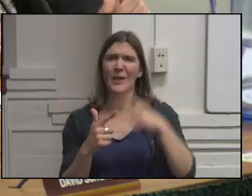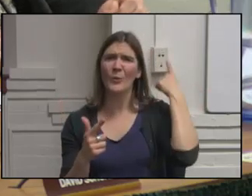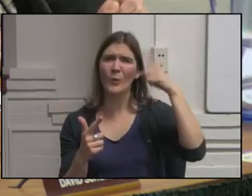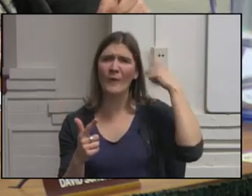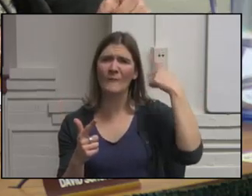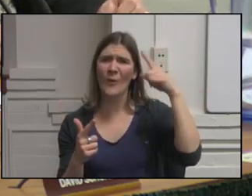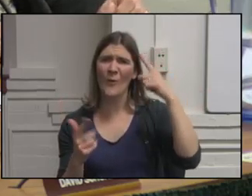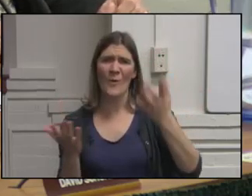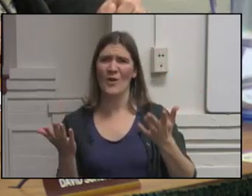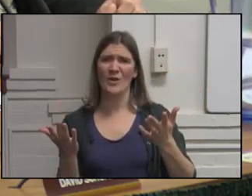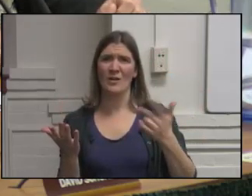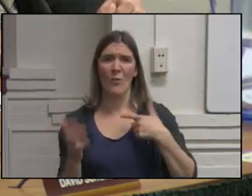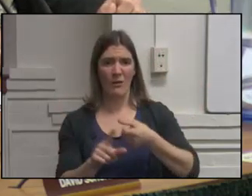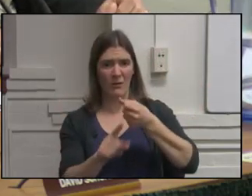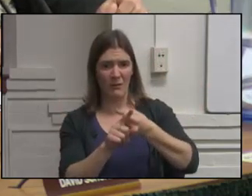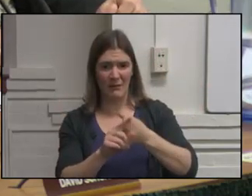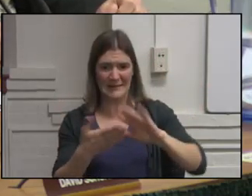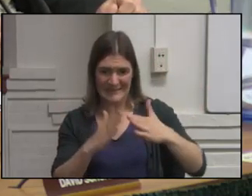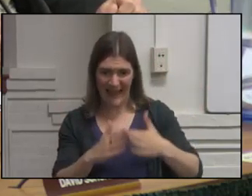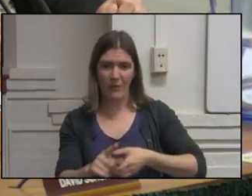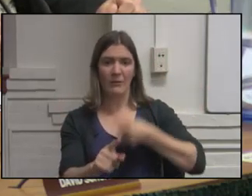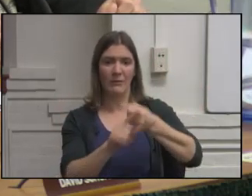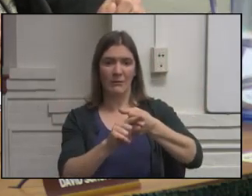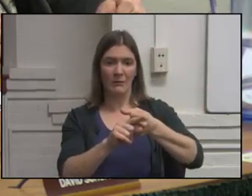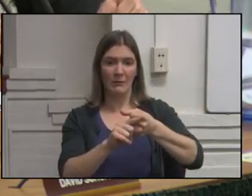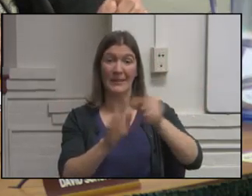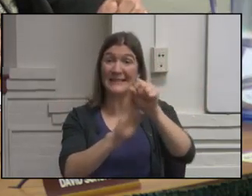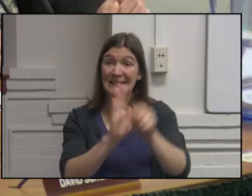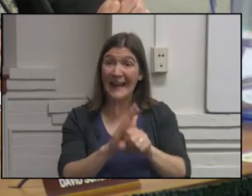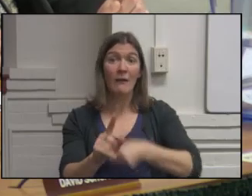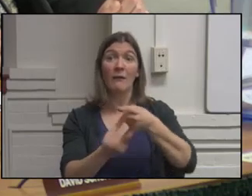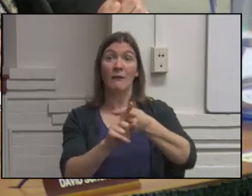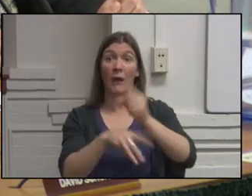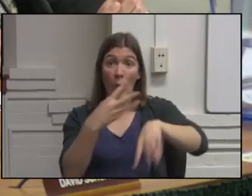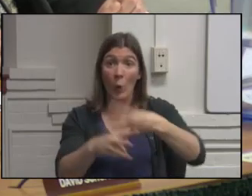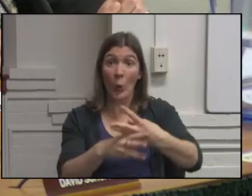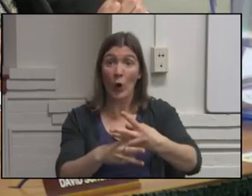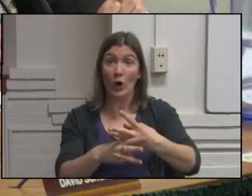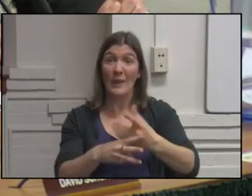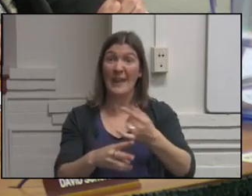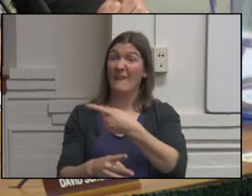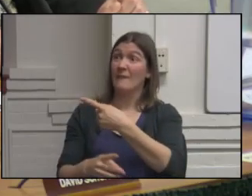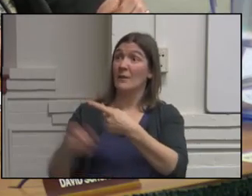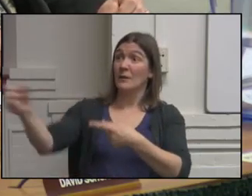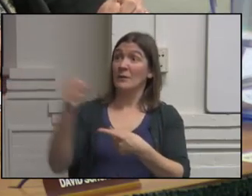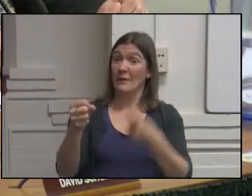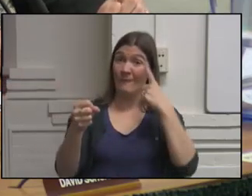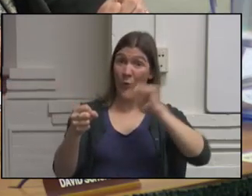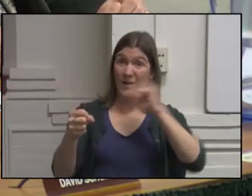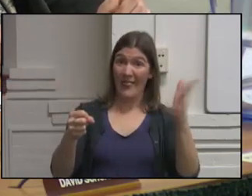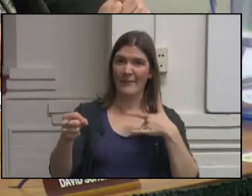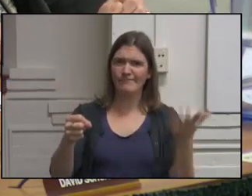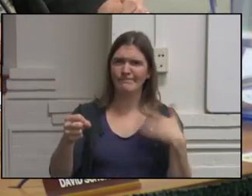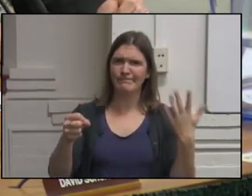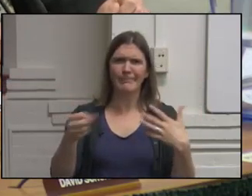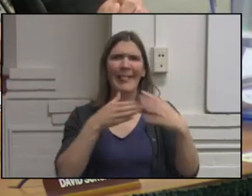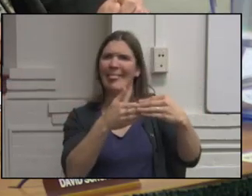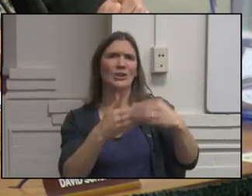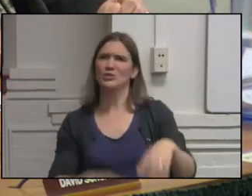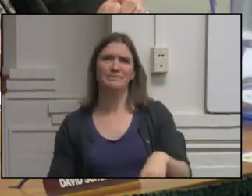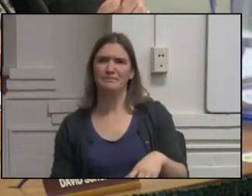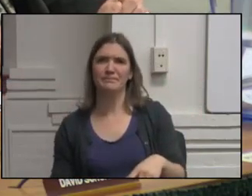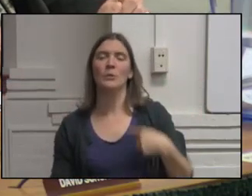for our community and for Brattleboro specifically, I'm not gonna vote for that because I don't think that's leadership.